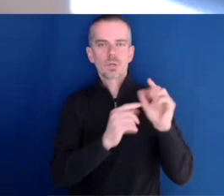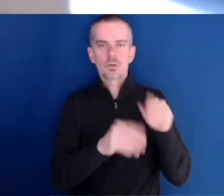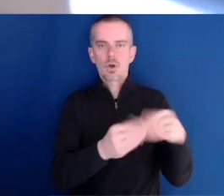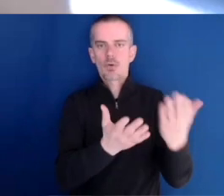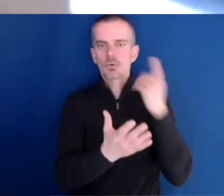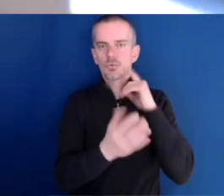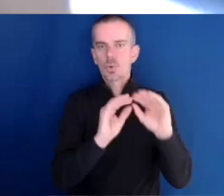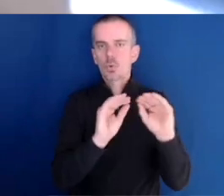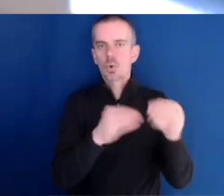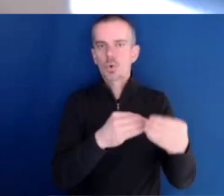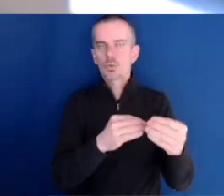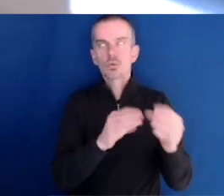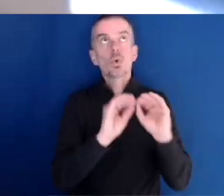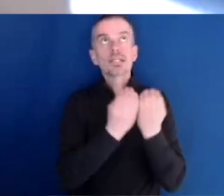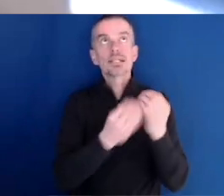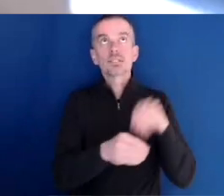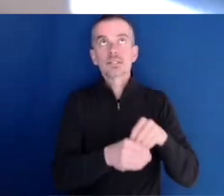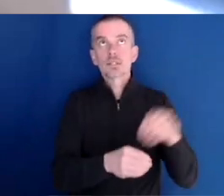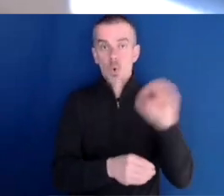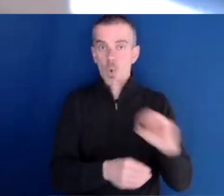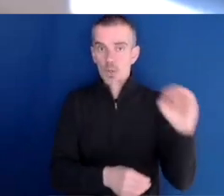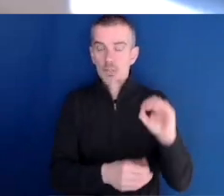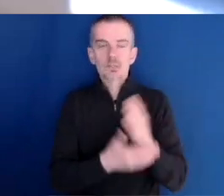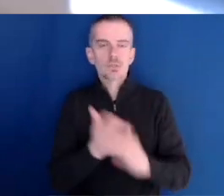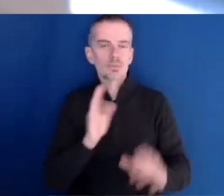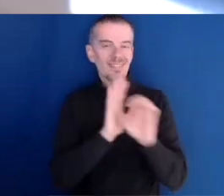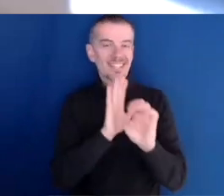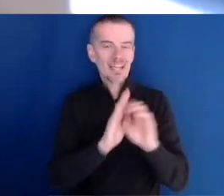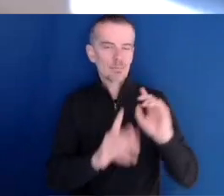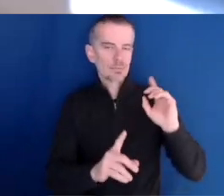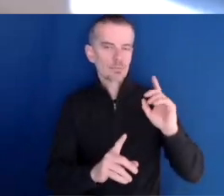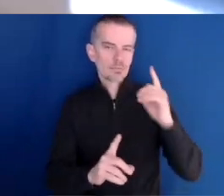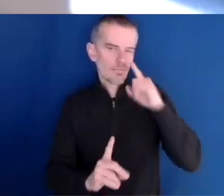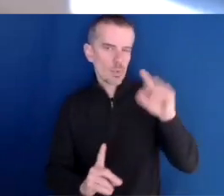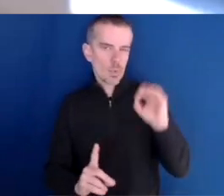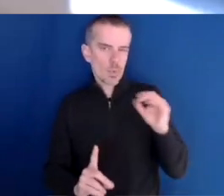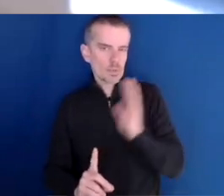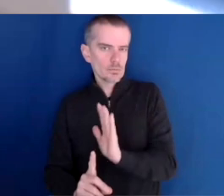to organizations in Oregon. So some of the examples are specific to Oregon, but